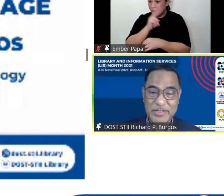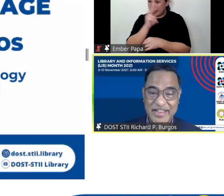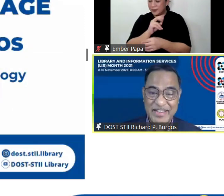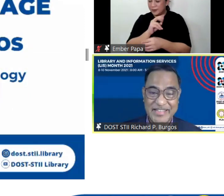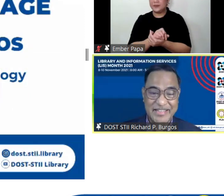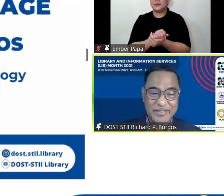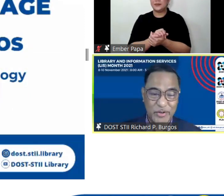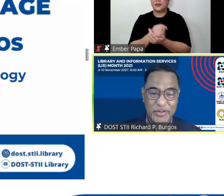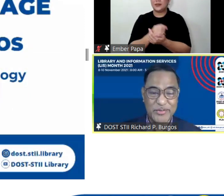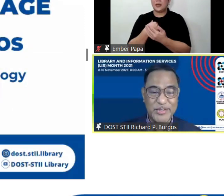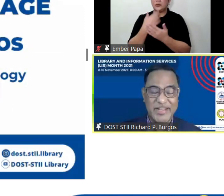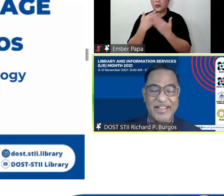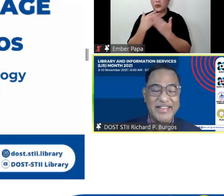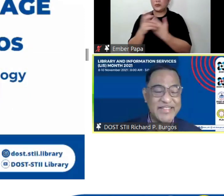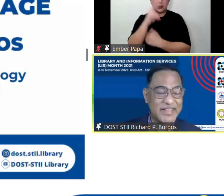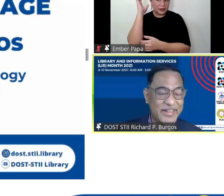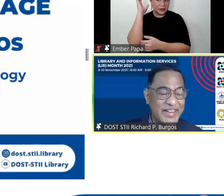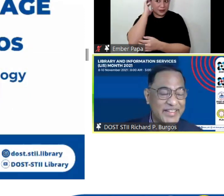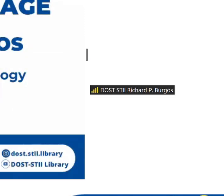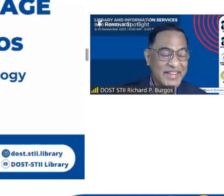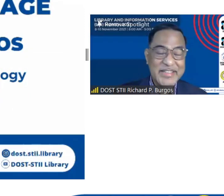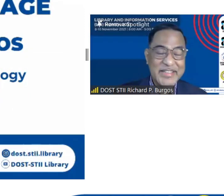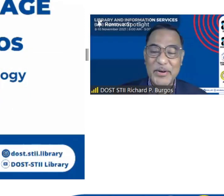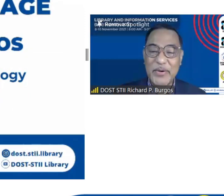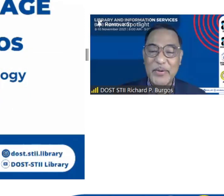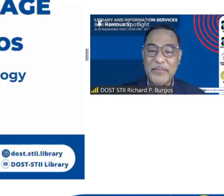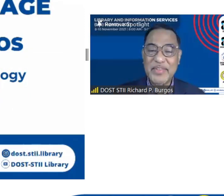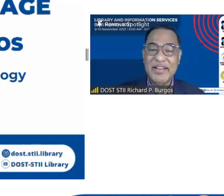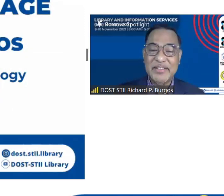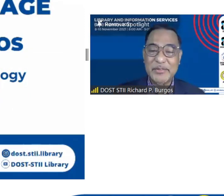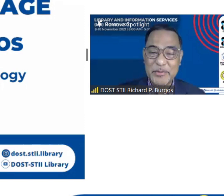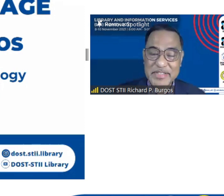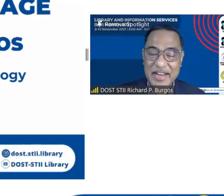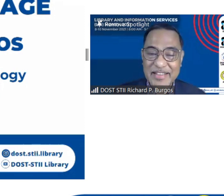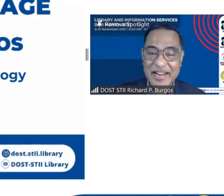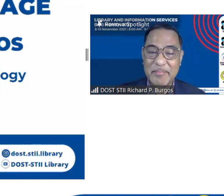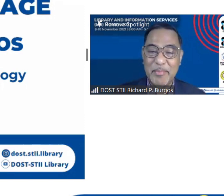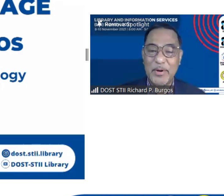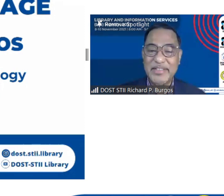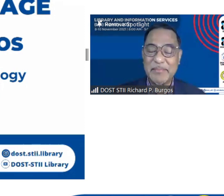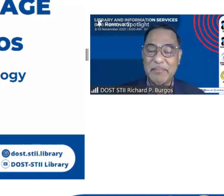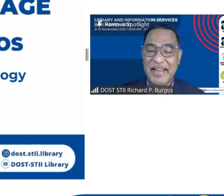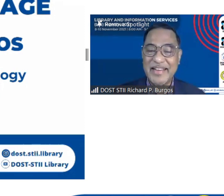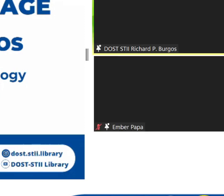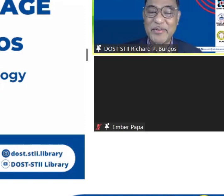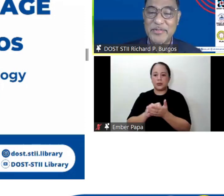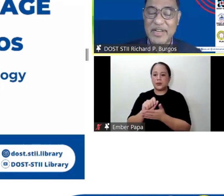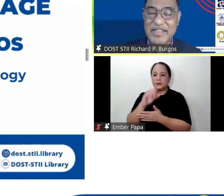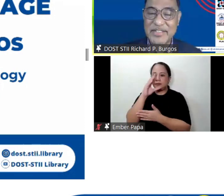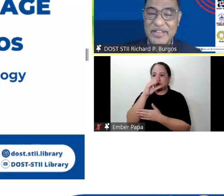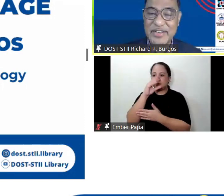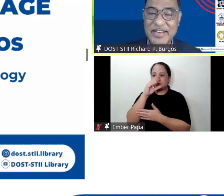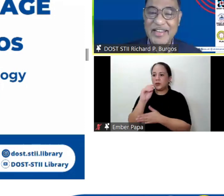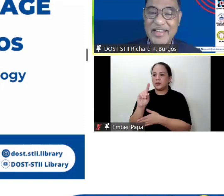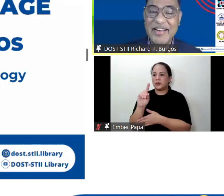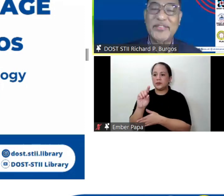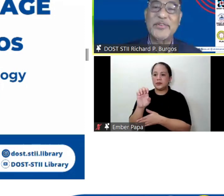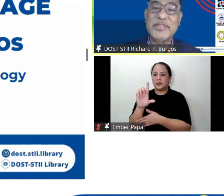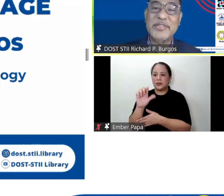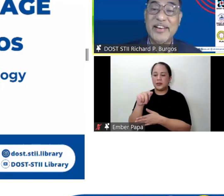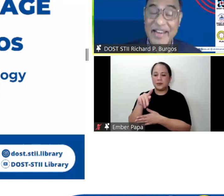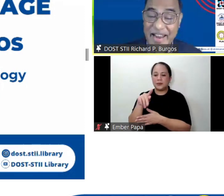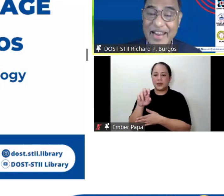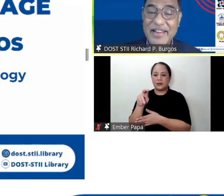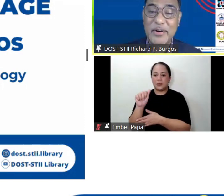Buenos dias a todos ustedes. All right? So, to Secretary Boy de la Peña, who addressed us earlier, to